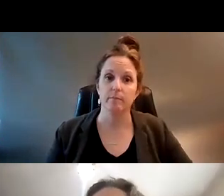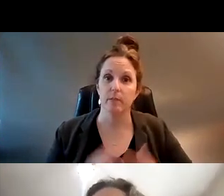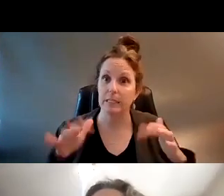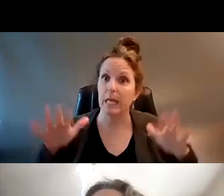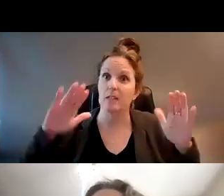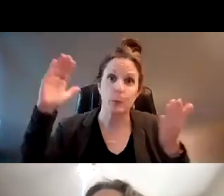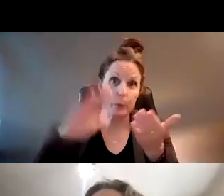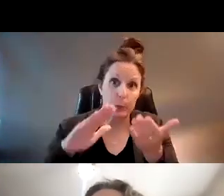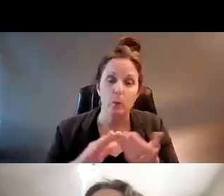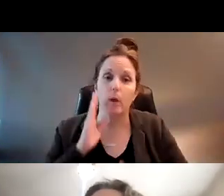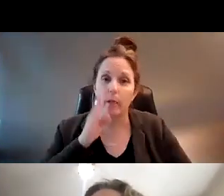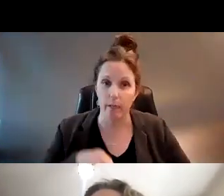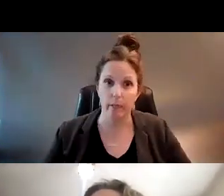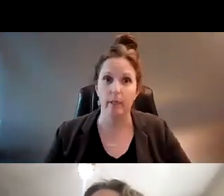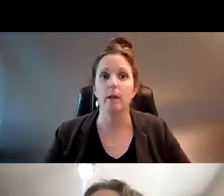anxiety.